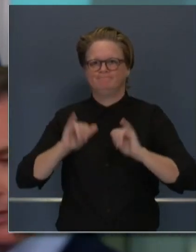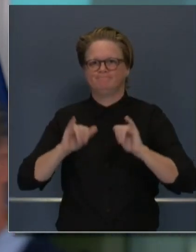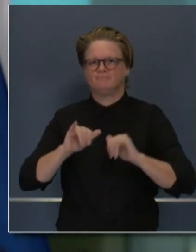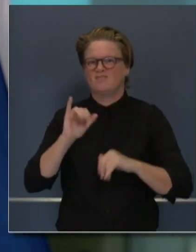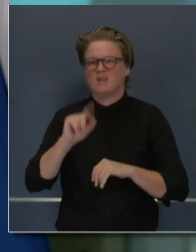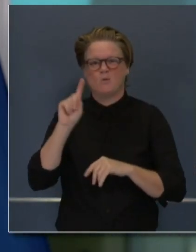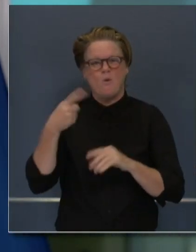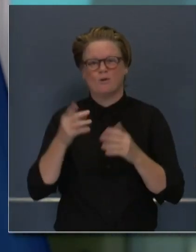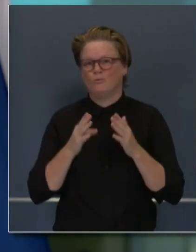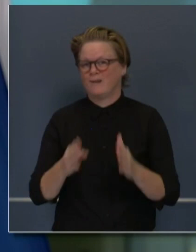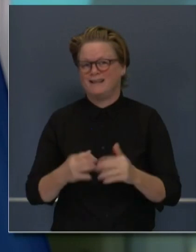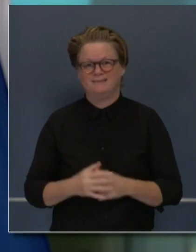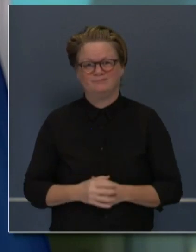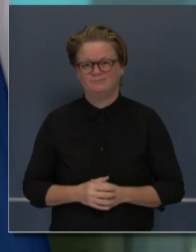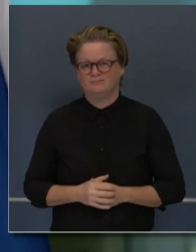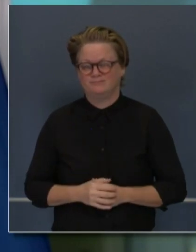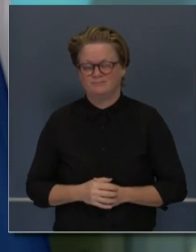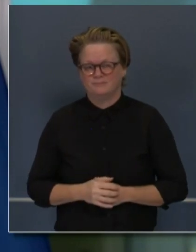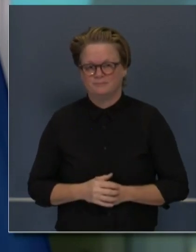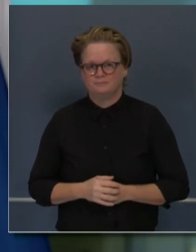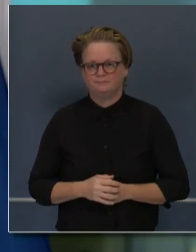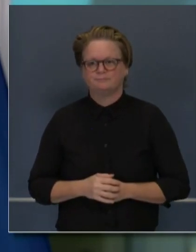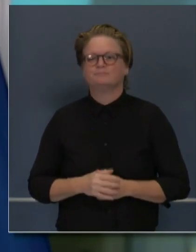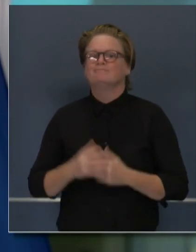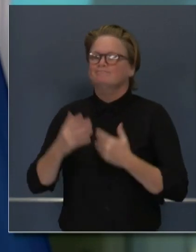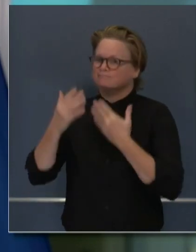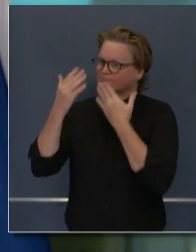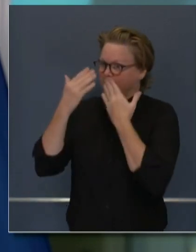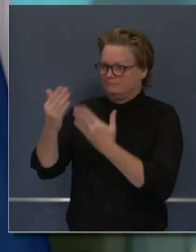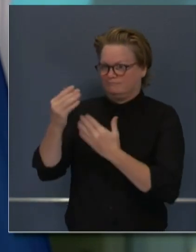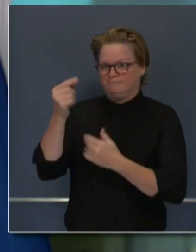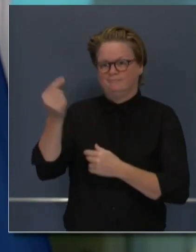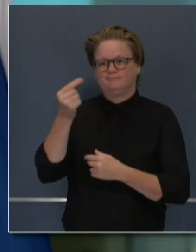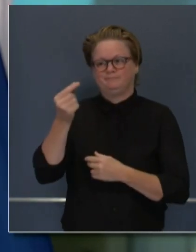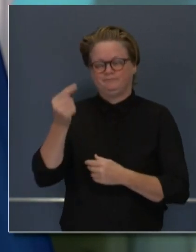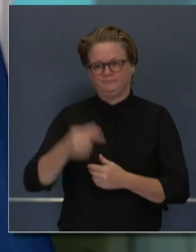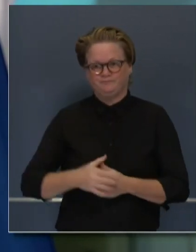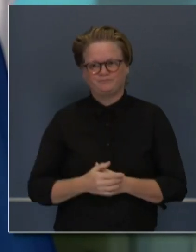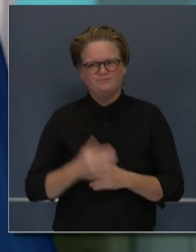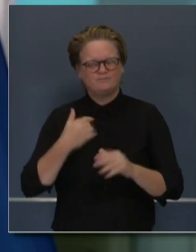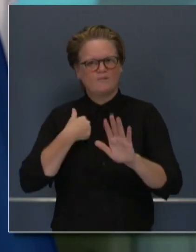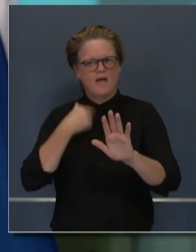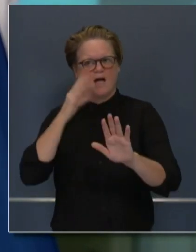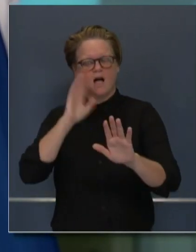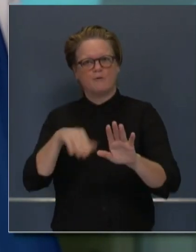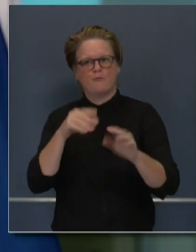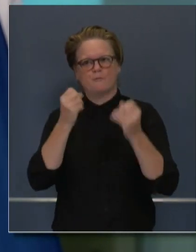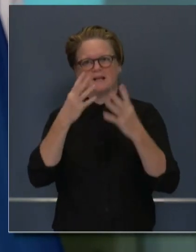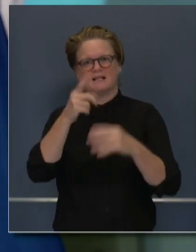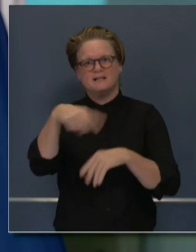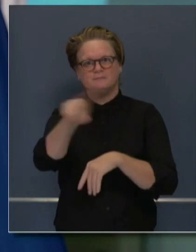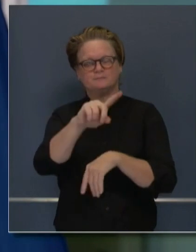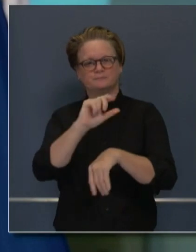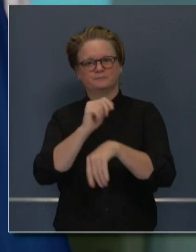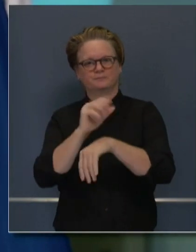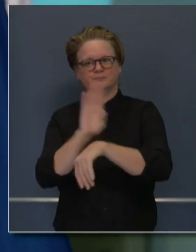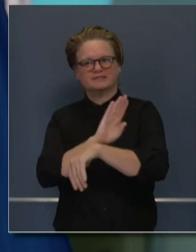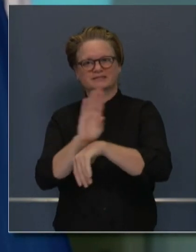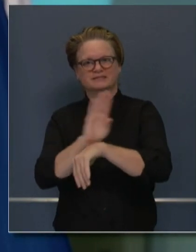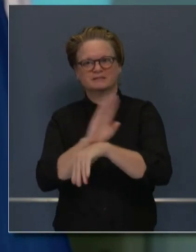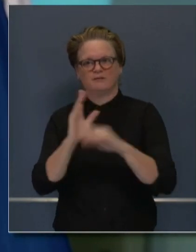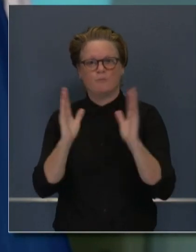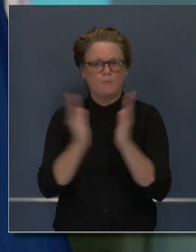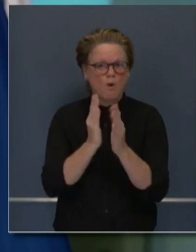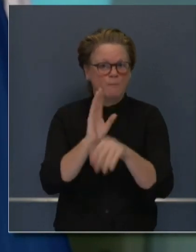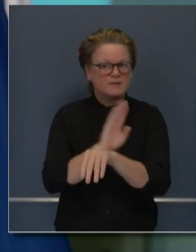Adam, let me just once again acknowledge the plight of small businessmen and women and entrepreneurs that are putting their lives on the line, meaning all their